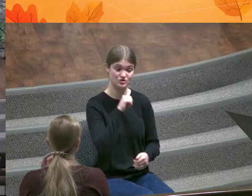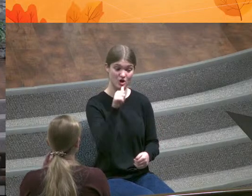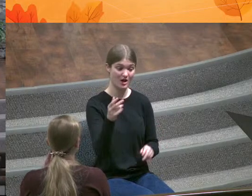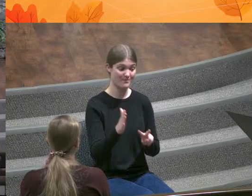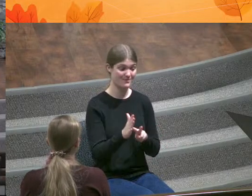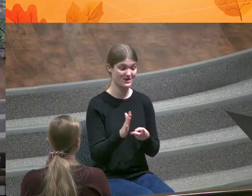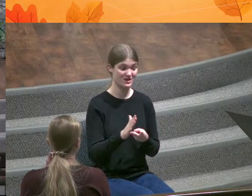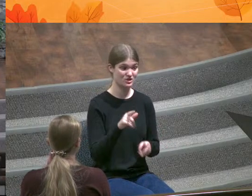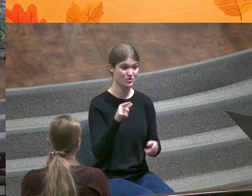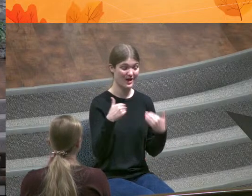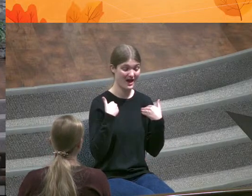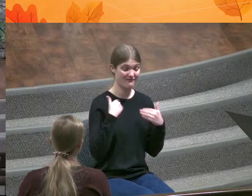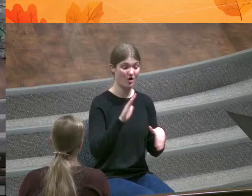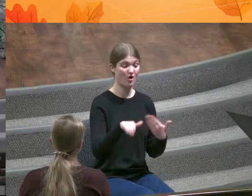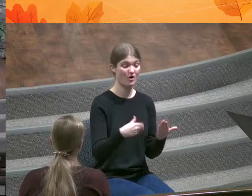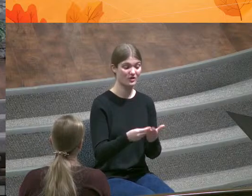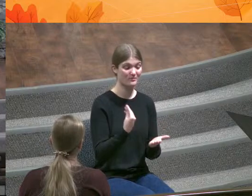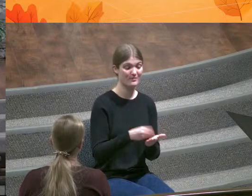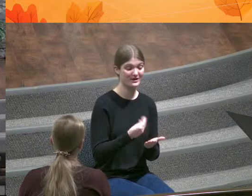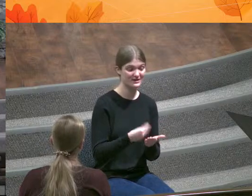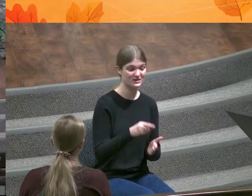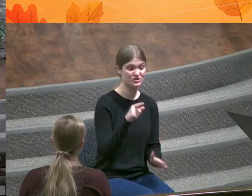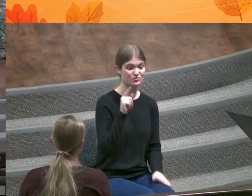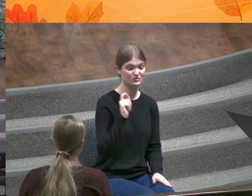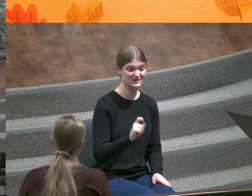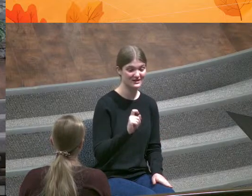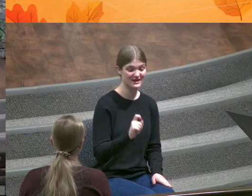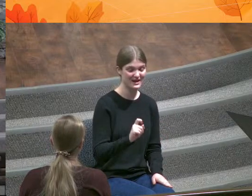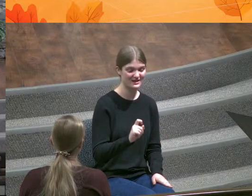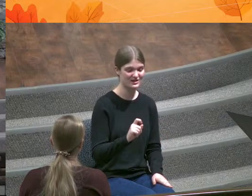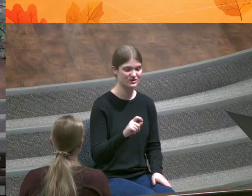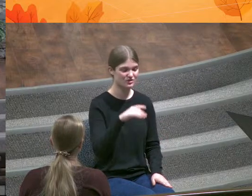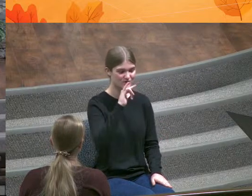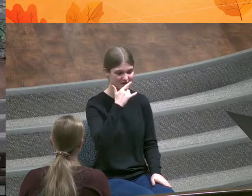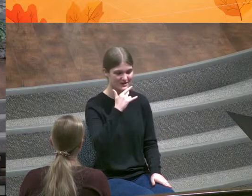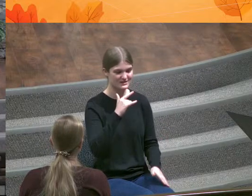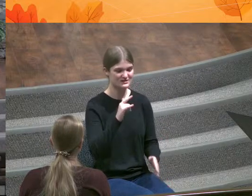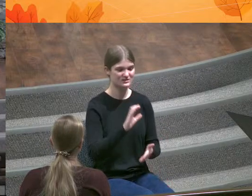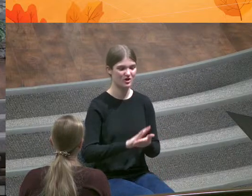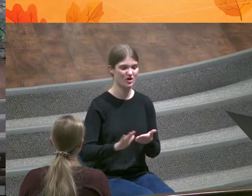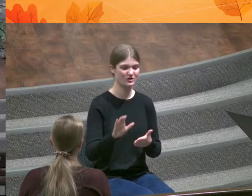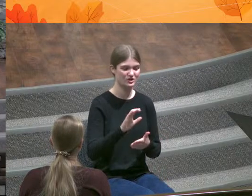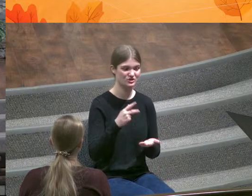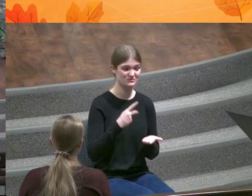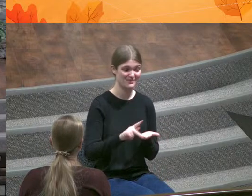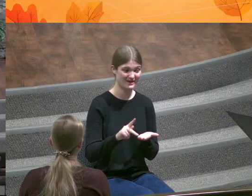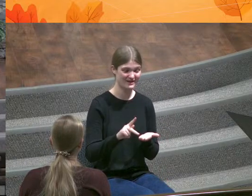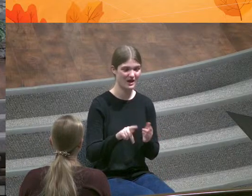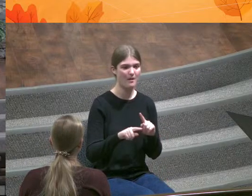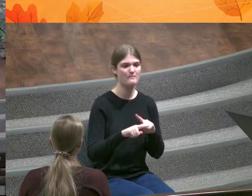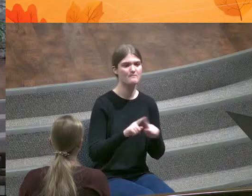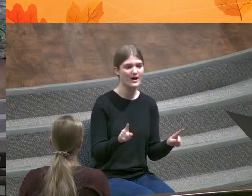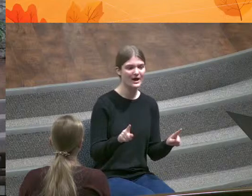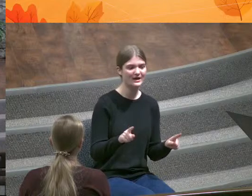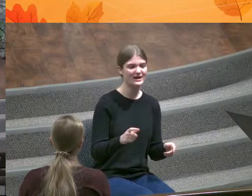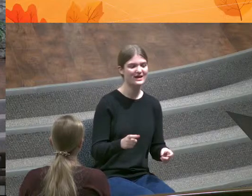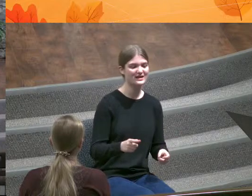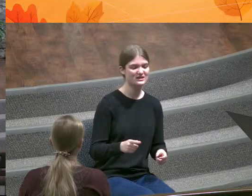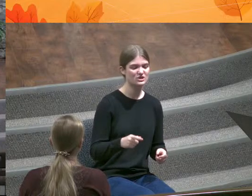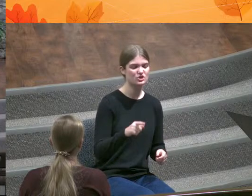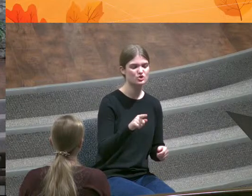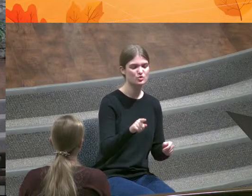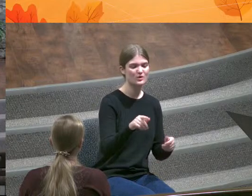in your retirement account. Does not mean that all of a sudden your kid's college is paid for. That does not mean necessarily, but it gives you